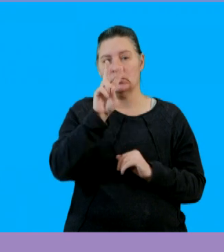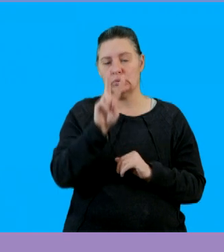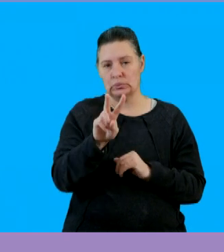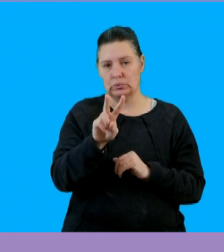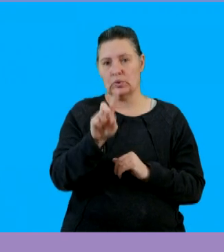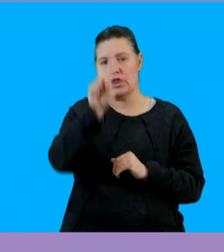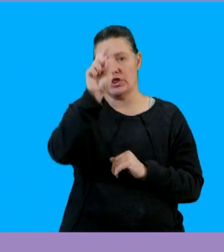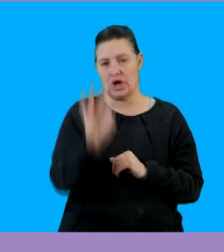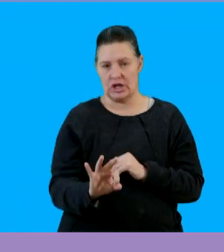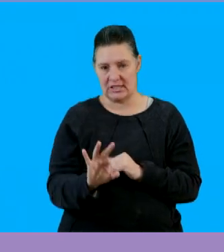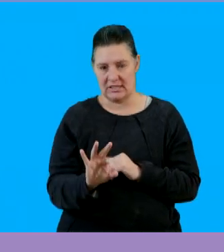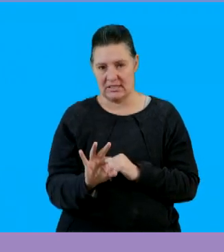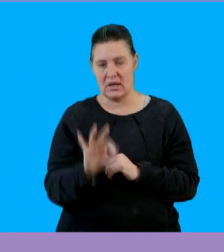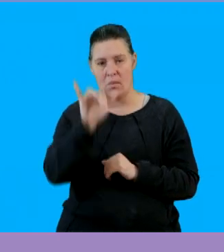minus